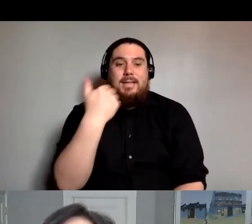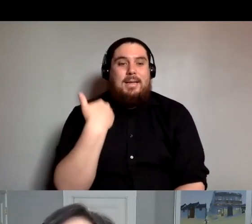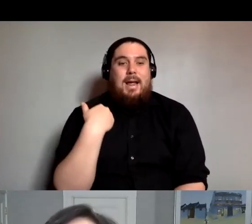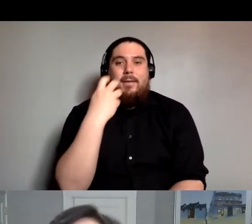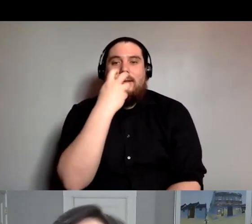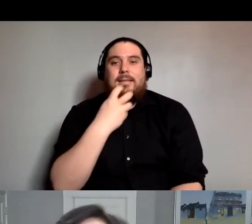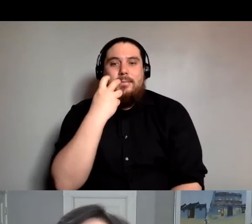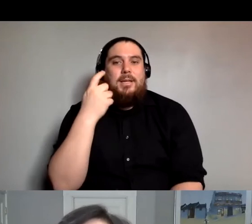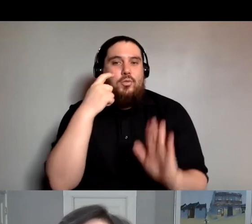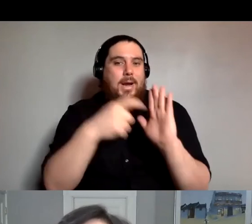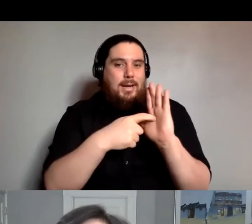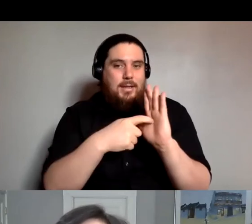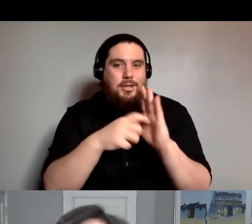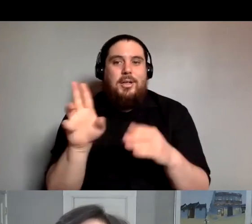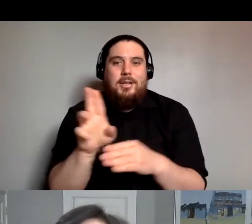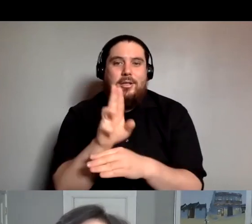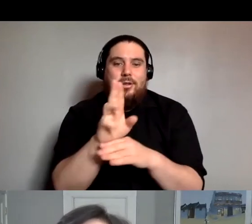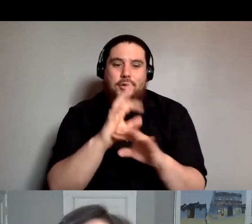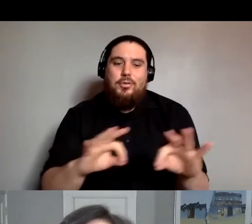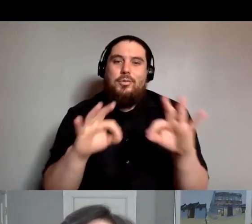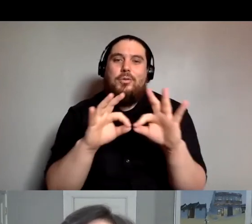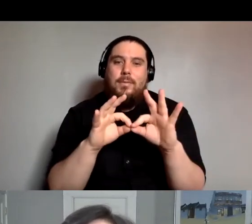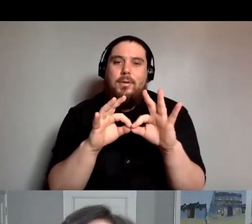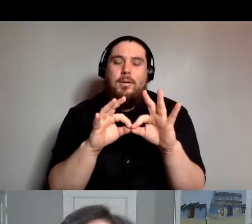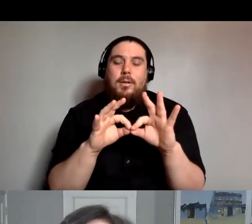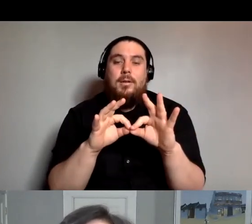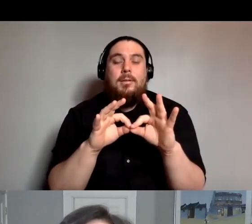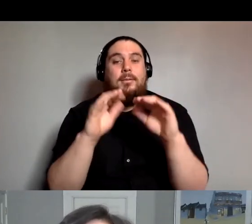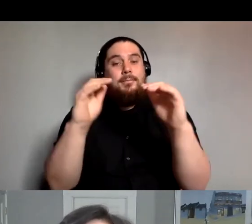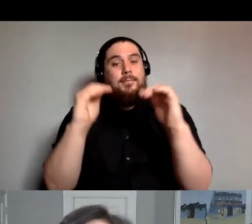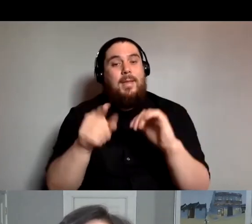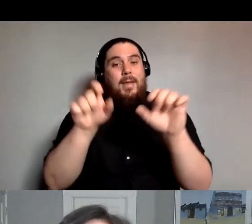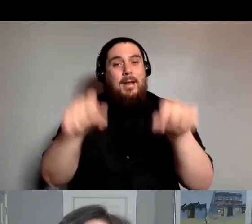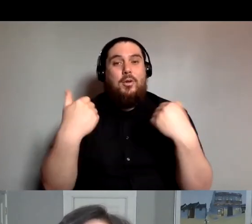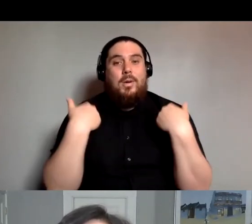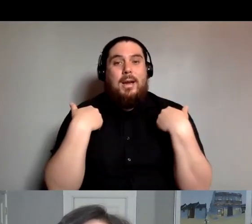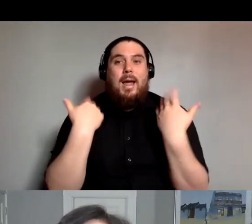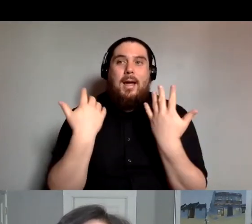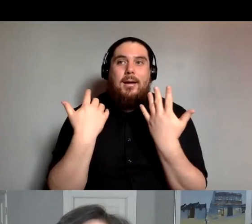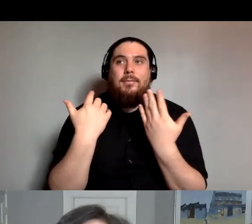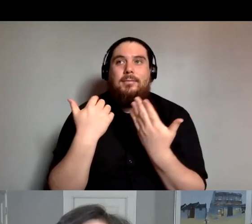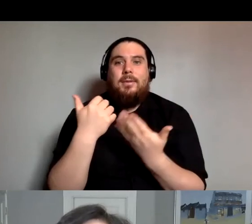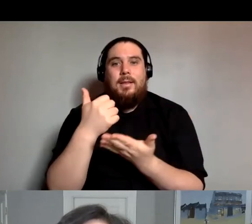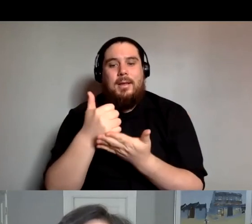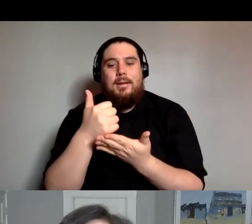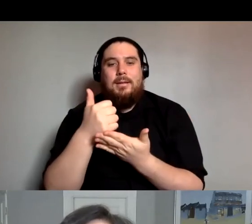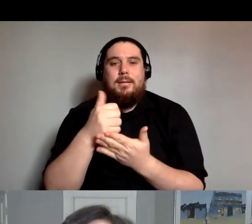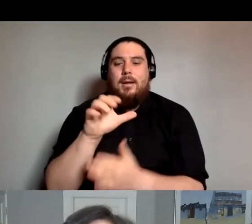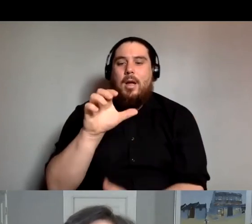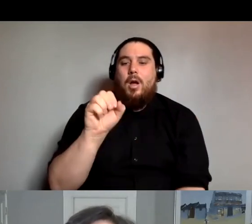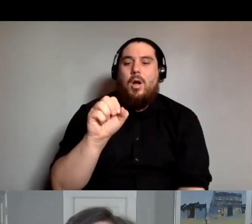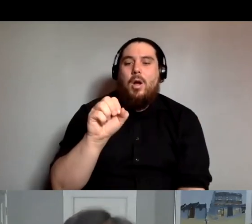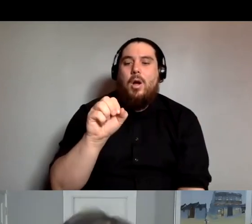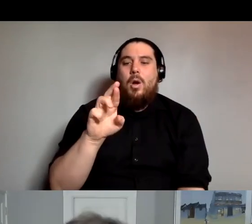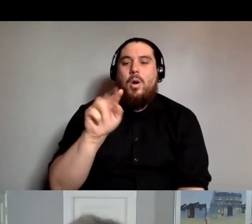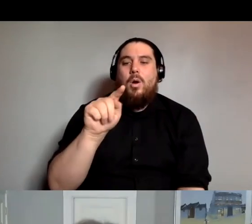useful. Then you can, have the assistants, the Cortanas of this world,